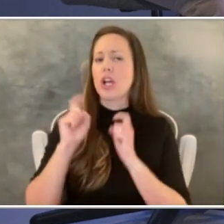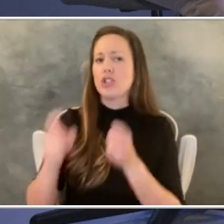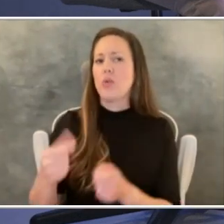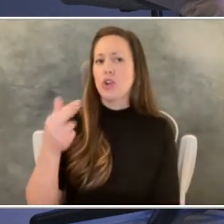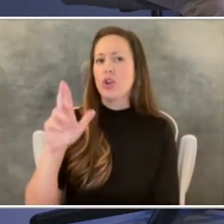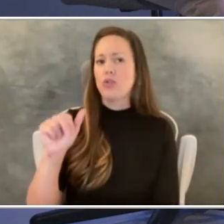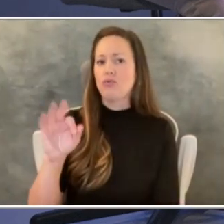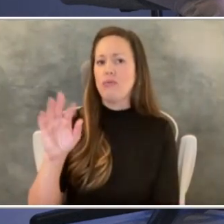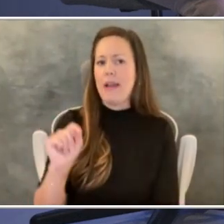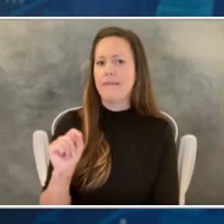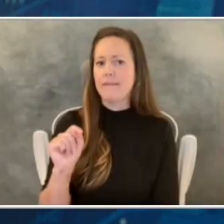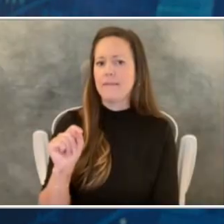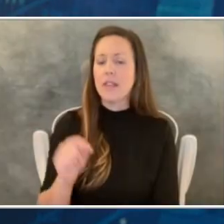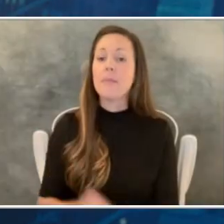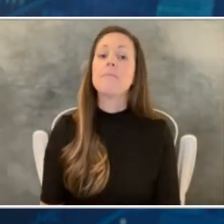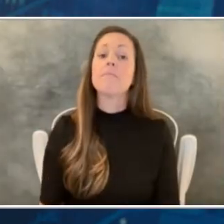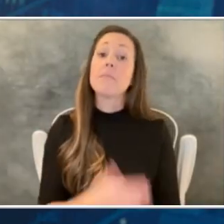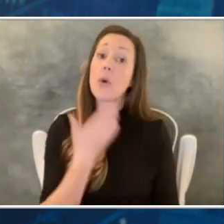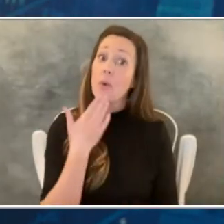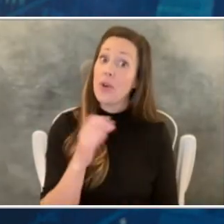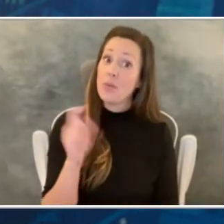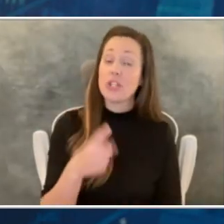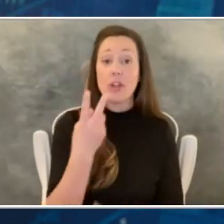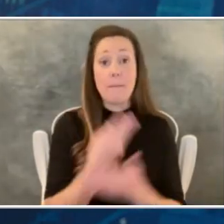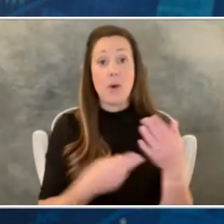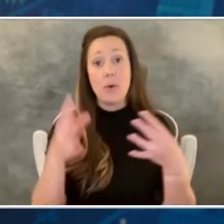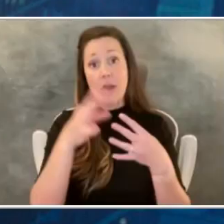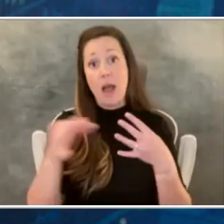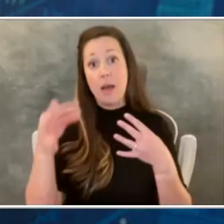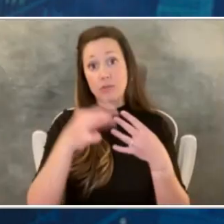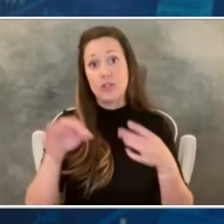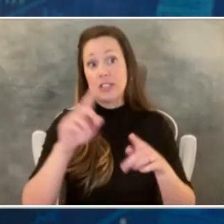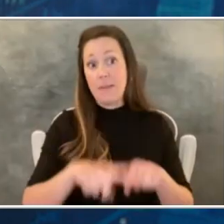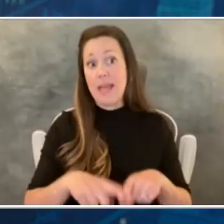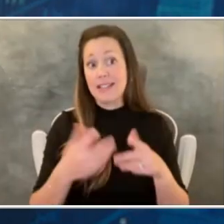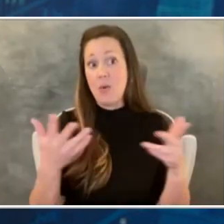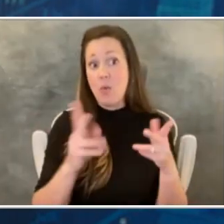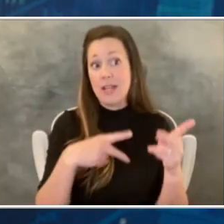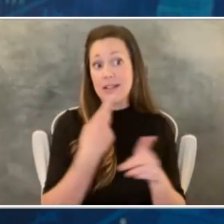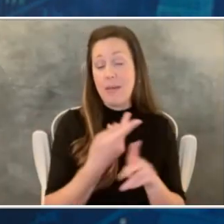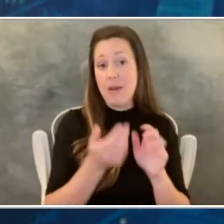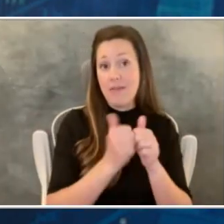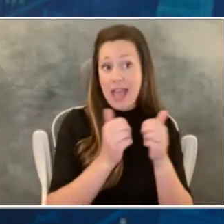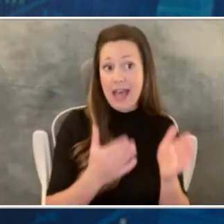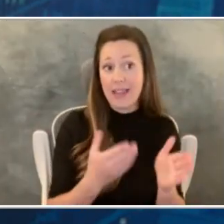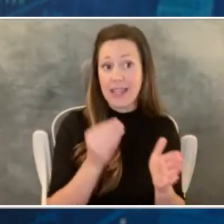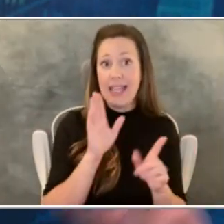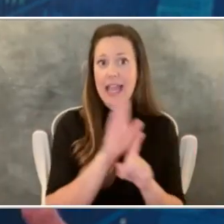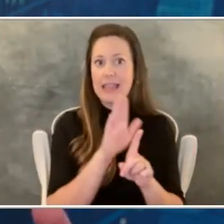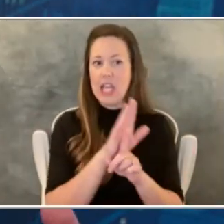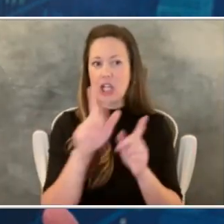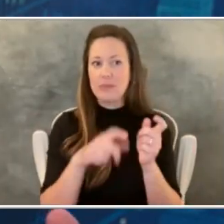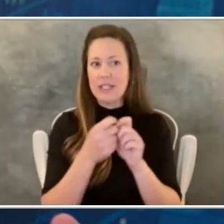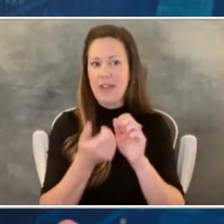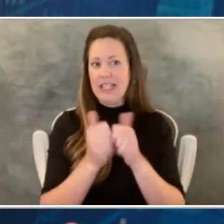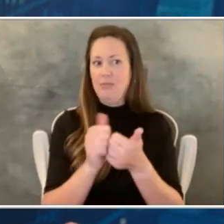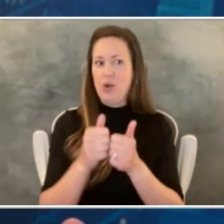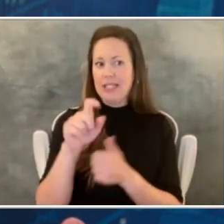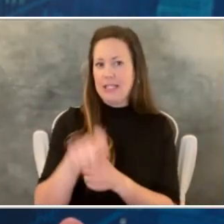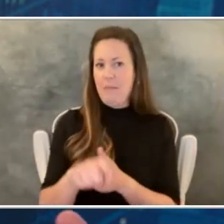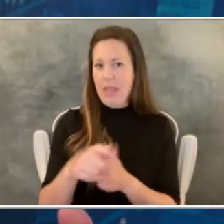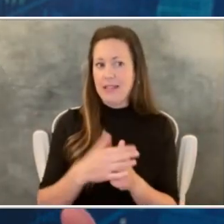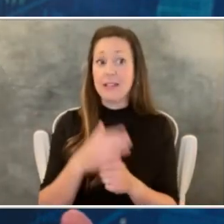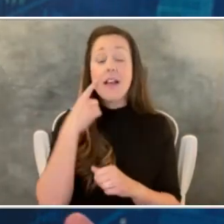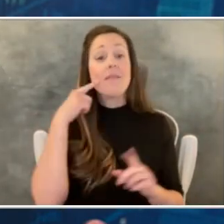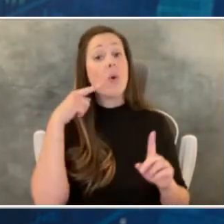question. Both are options. It just depends on what kind of athlete and what your activity demands are. I would say for him, as a high-level adolescent